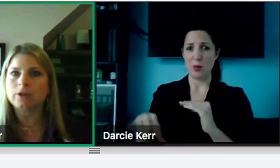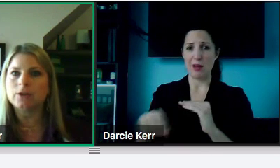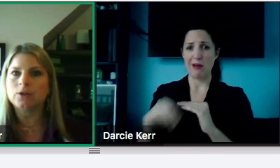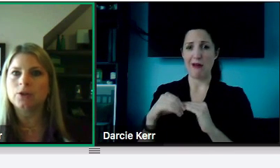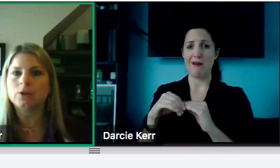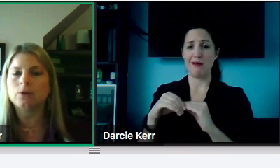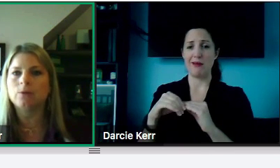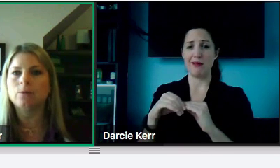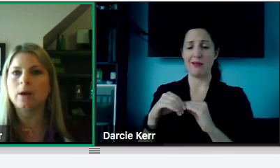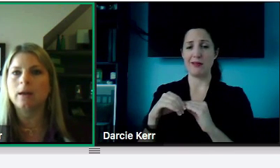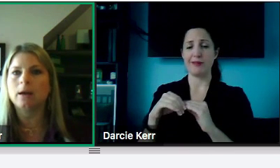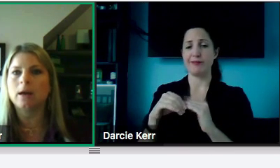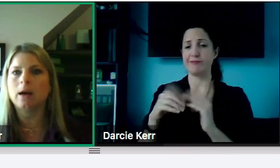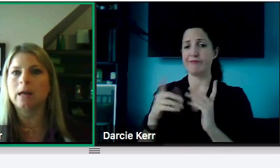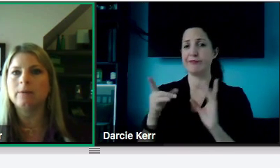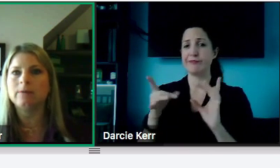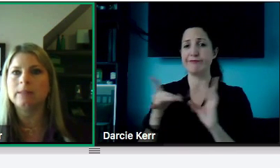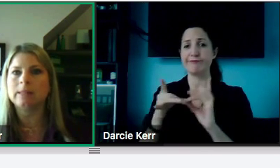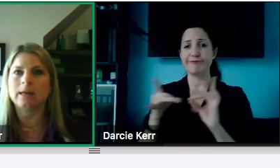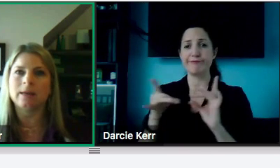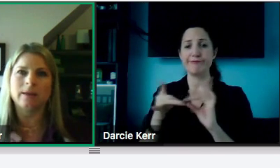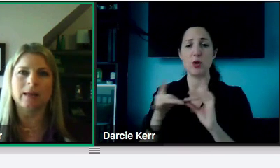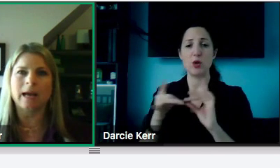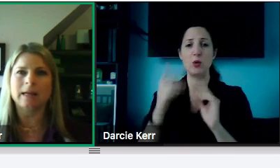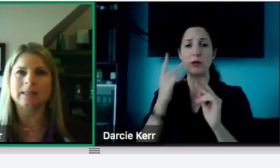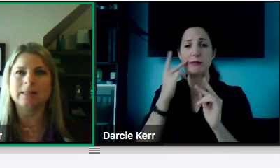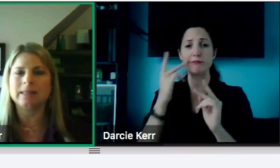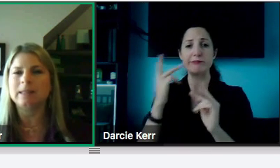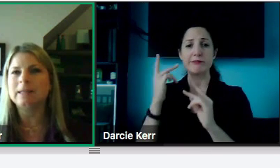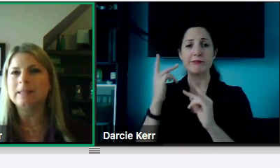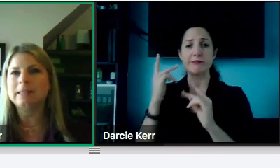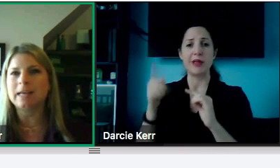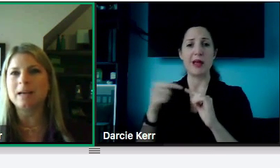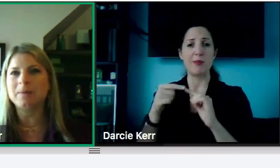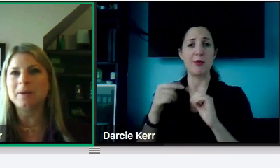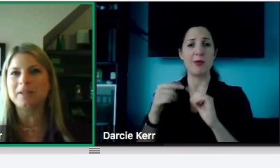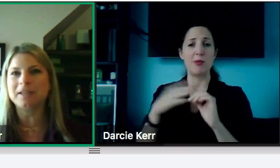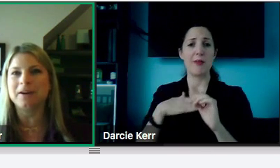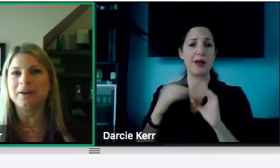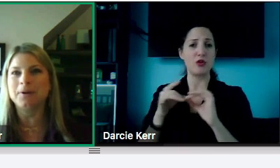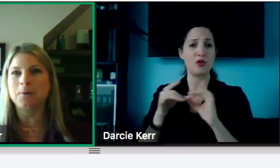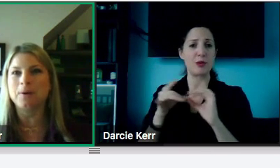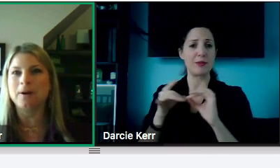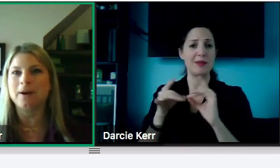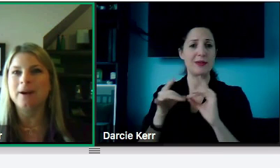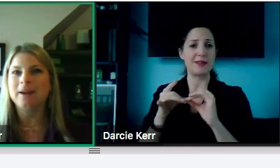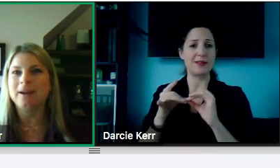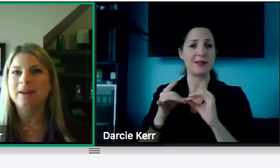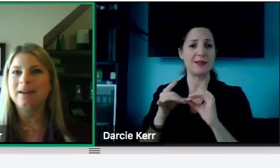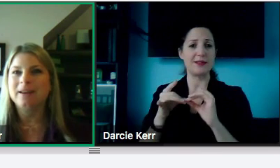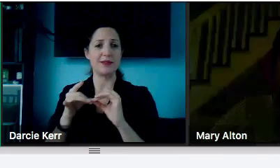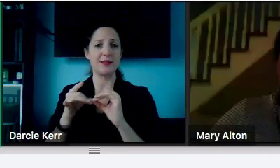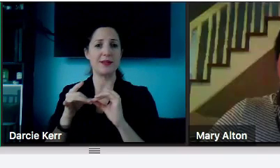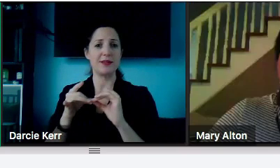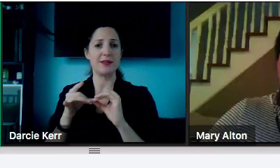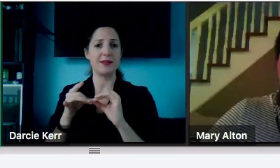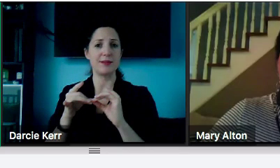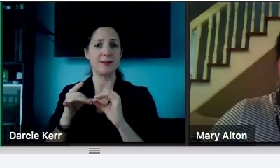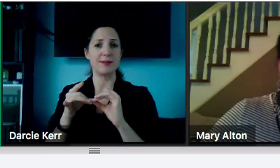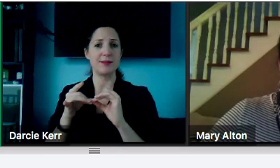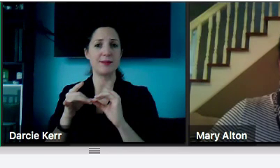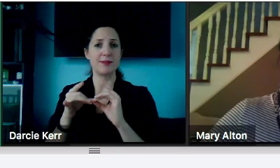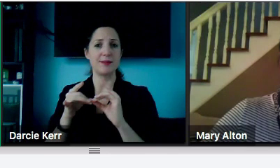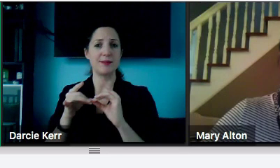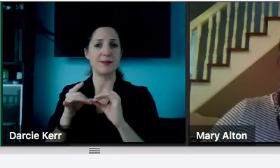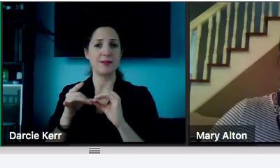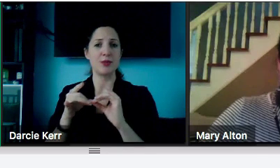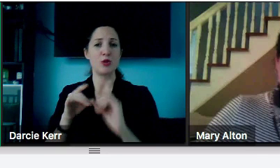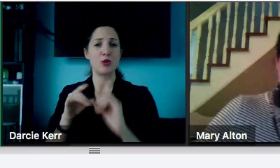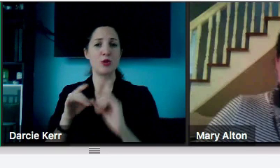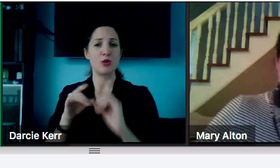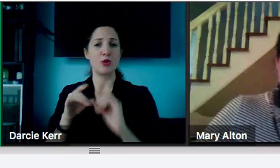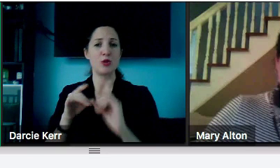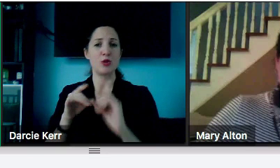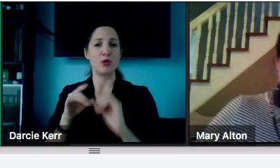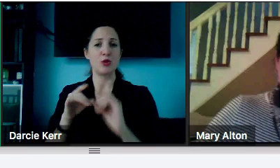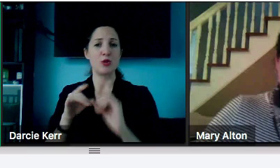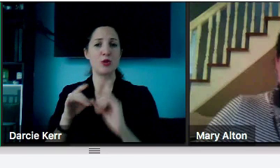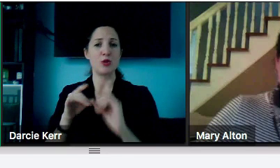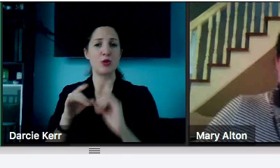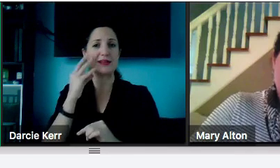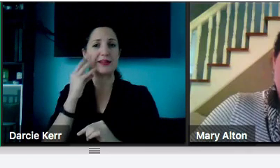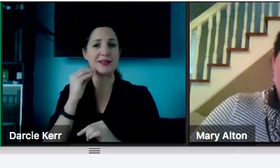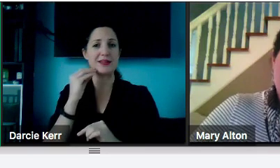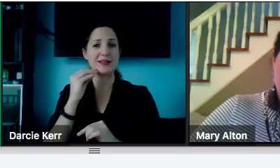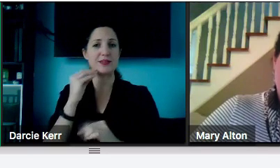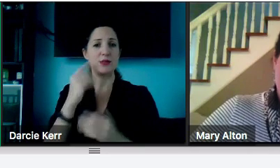of reflection to what I've said in the last segment here, or what's your experience, or what are you